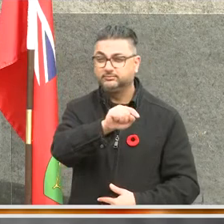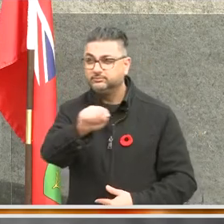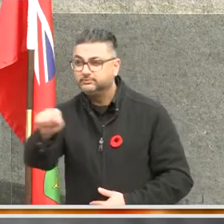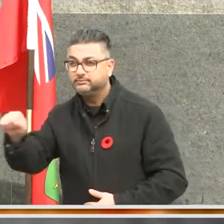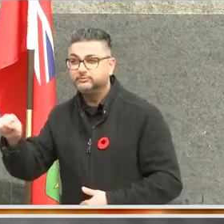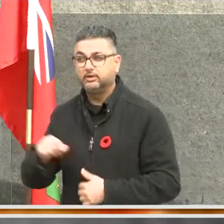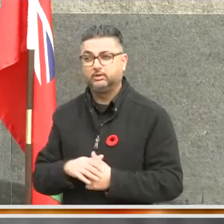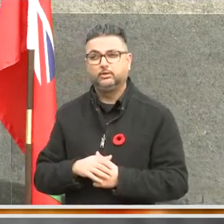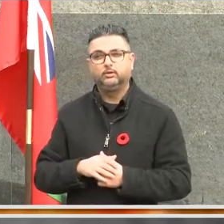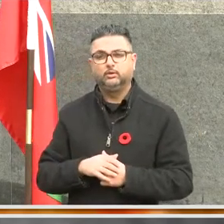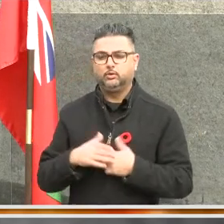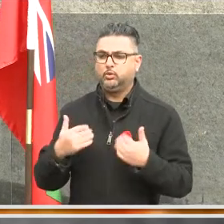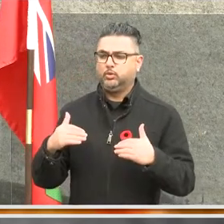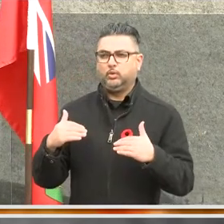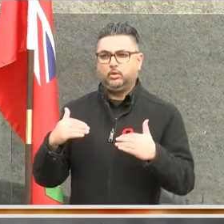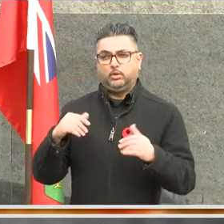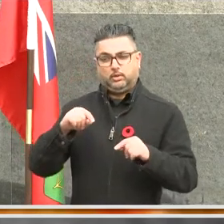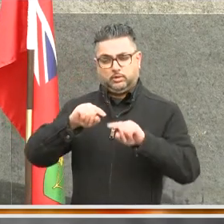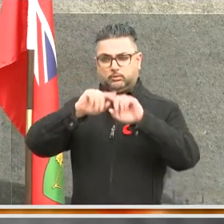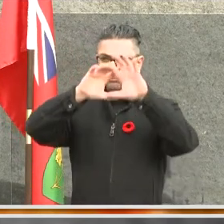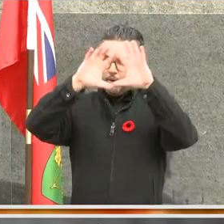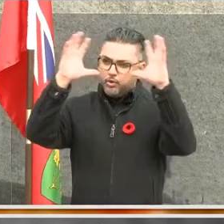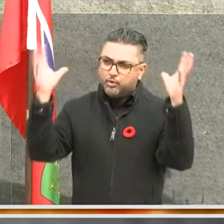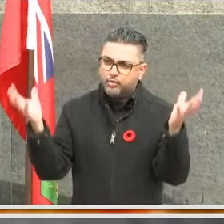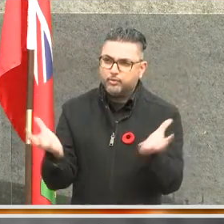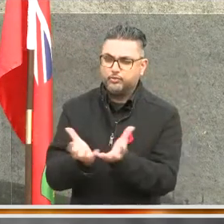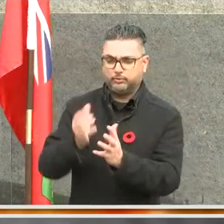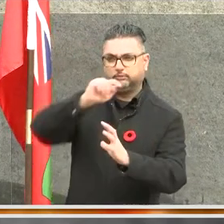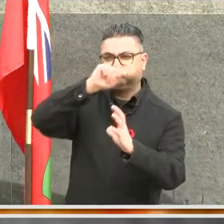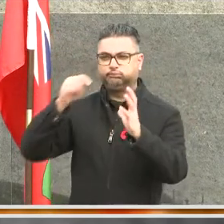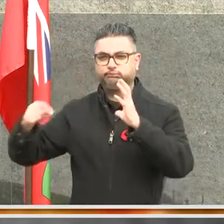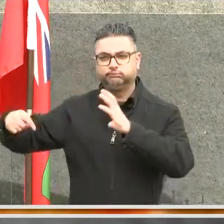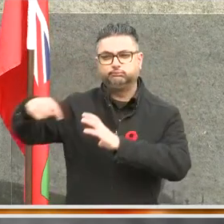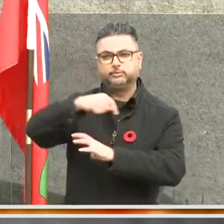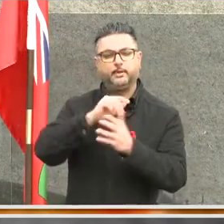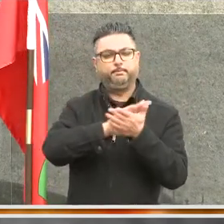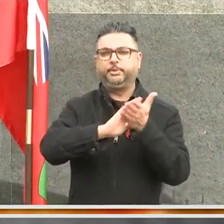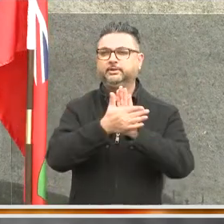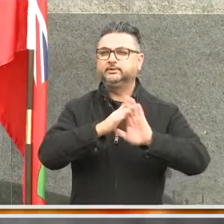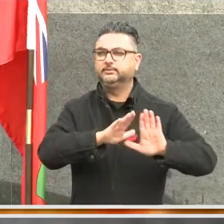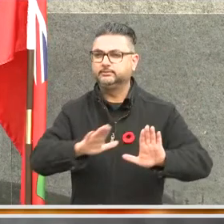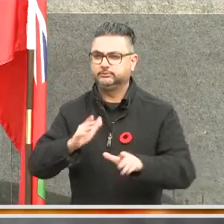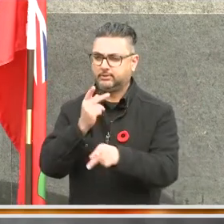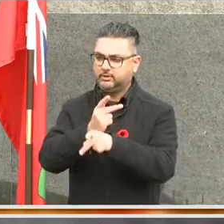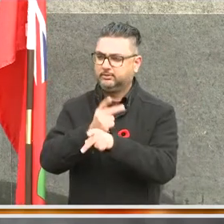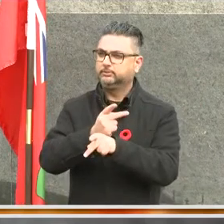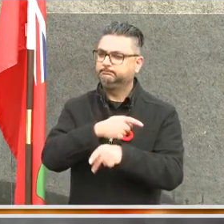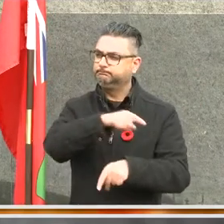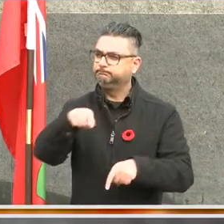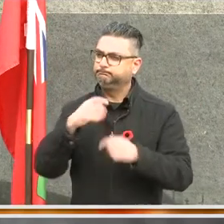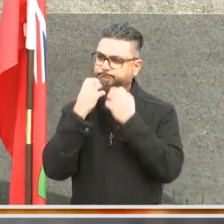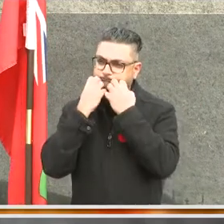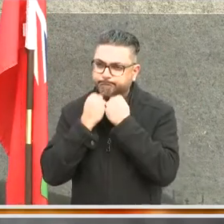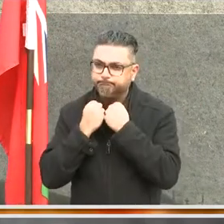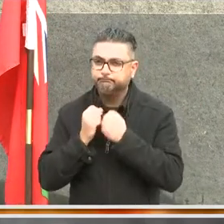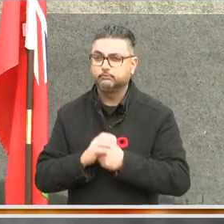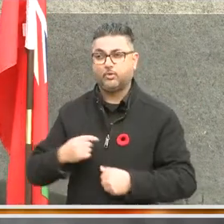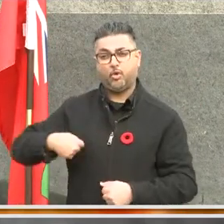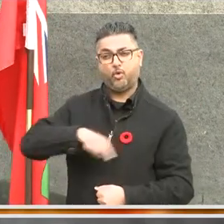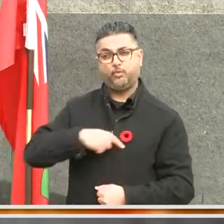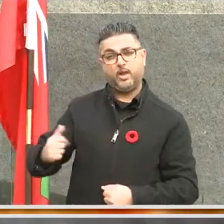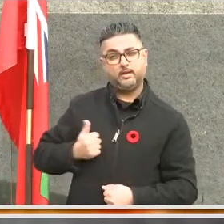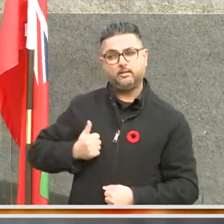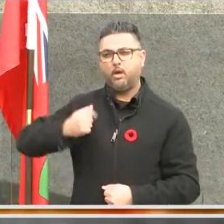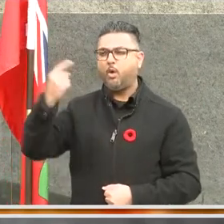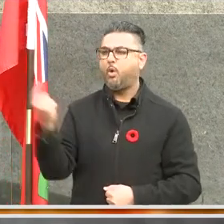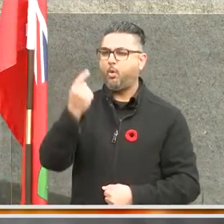world. Our brave Canadian service members have always been on the front lines defending freedom and liberty for